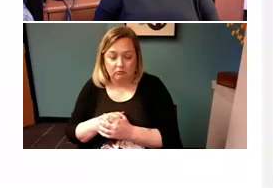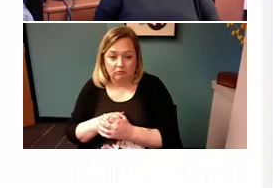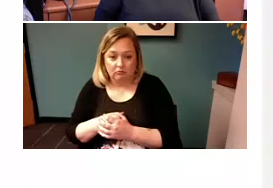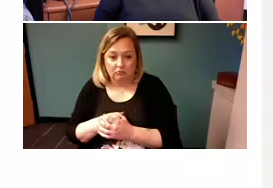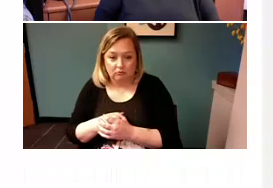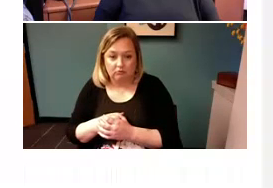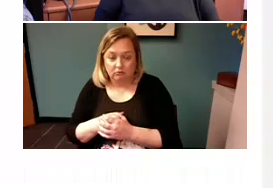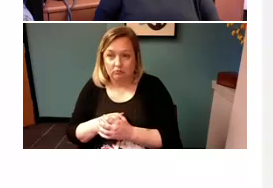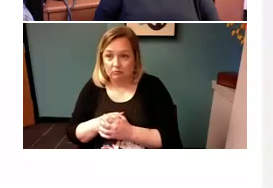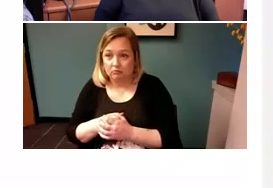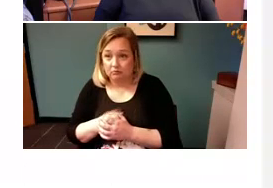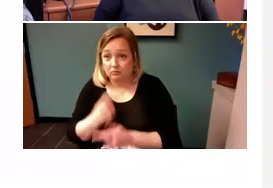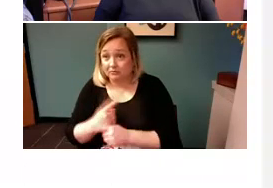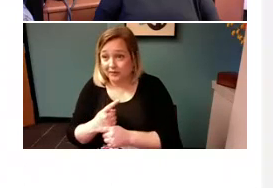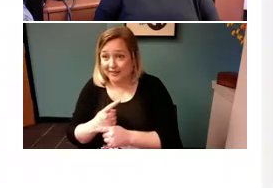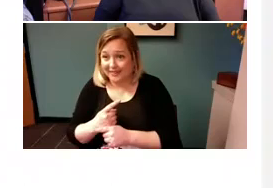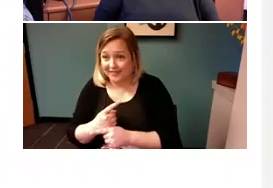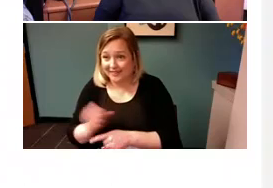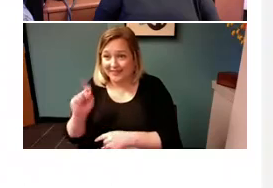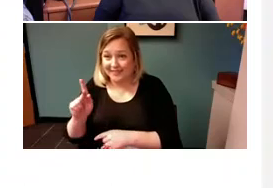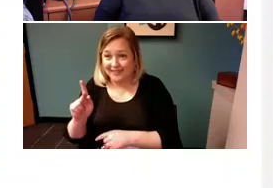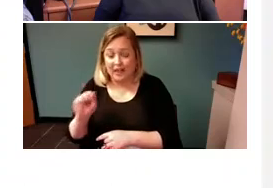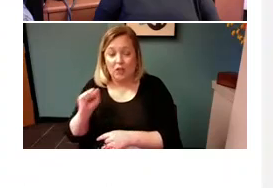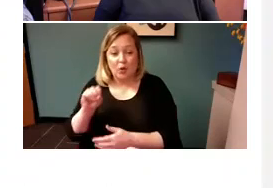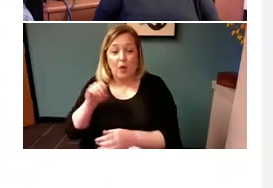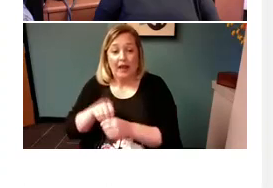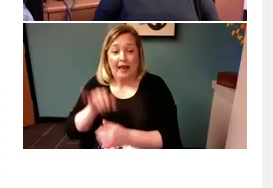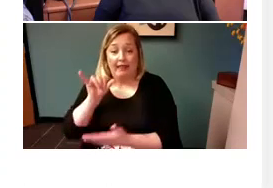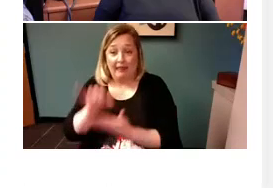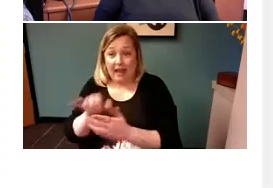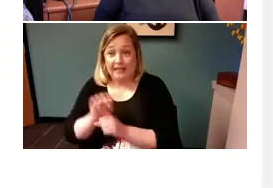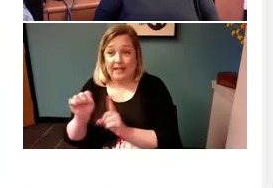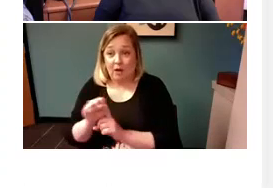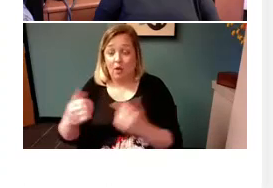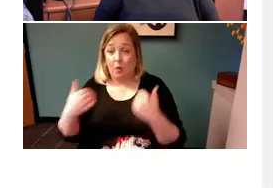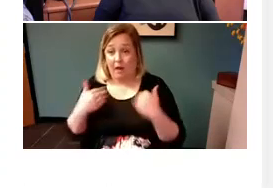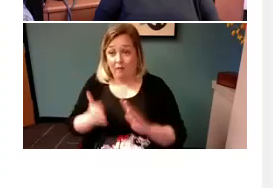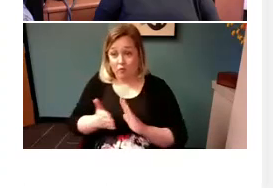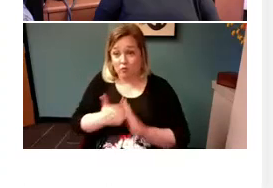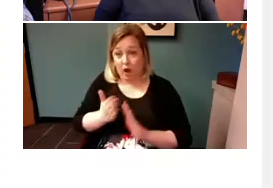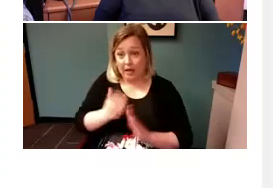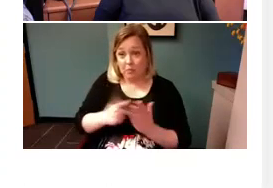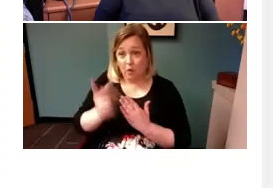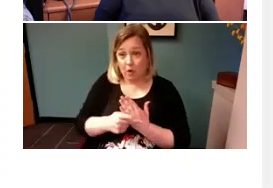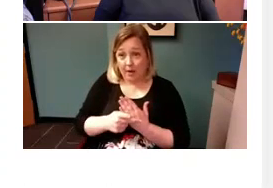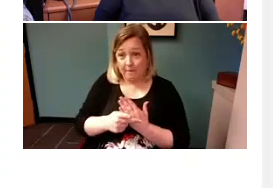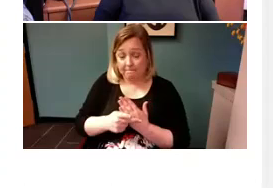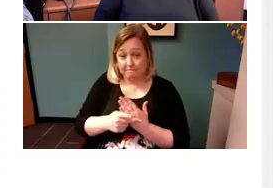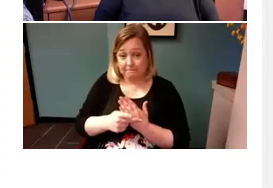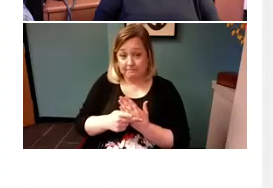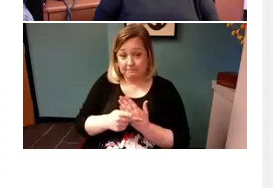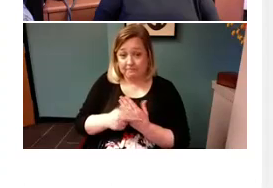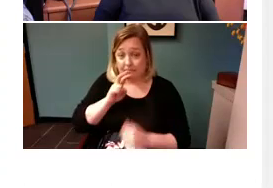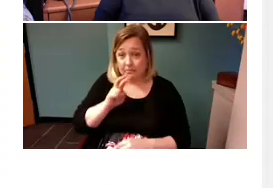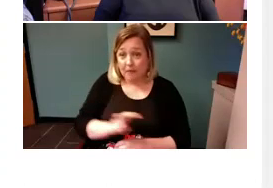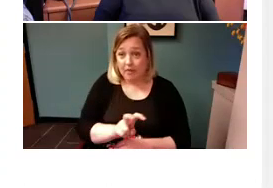Right. Okay. So in that scenario, we have this running program called Python, and we have our actual